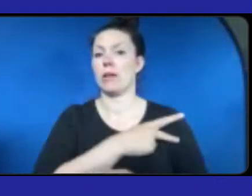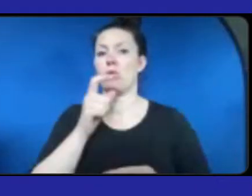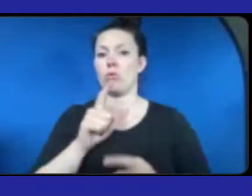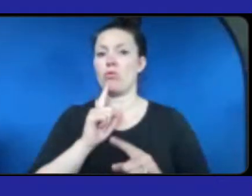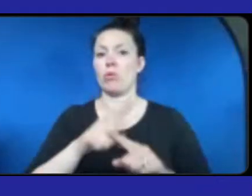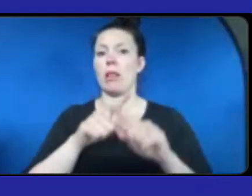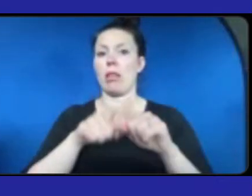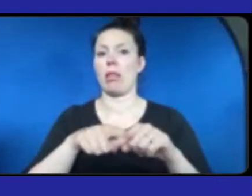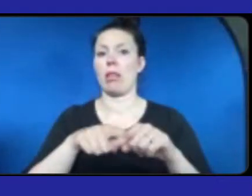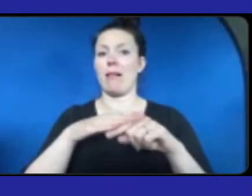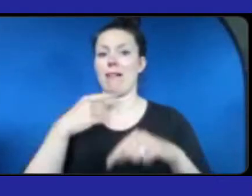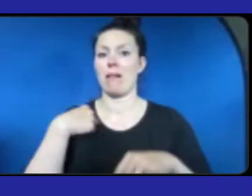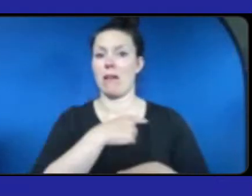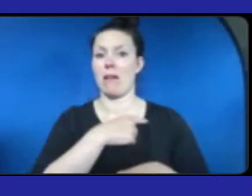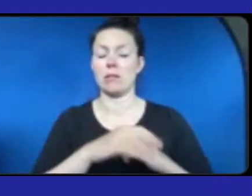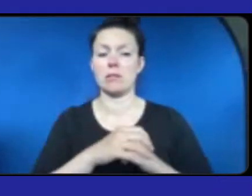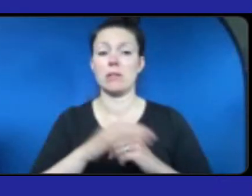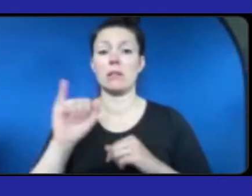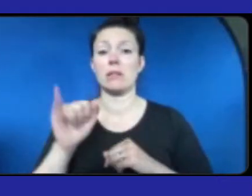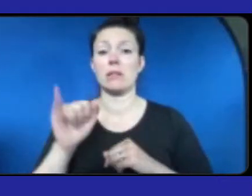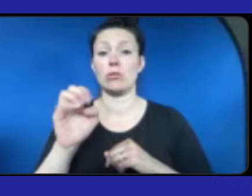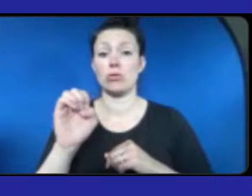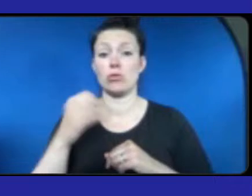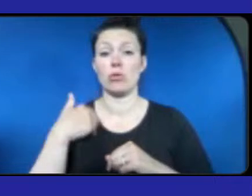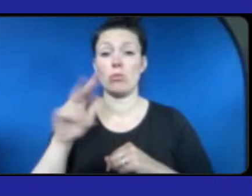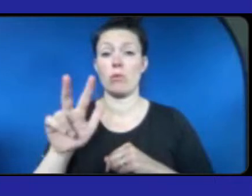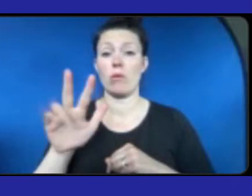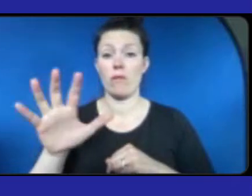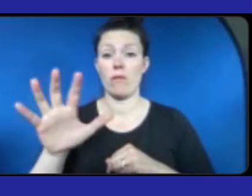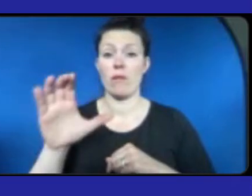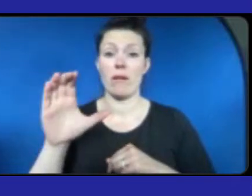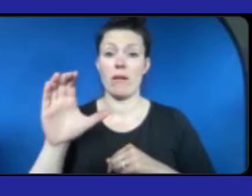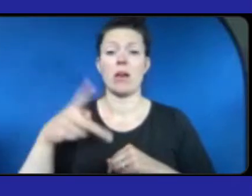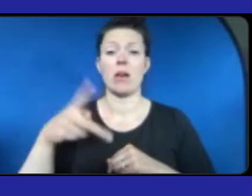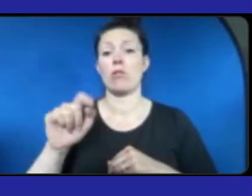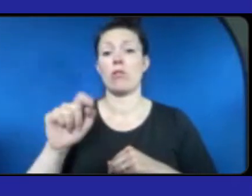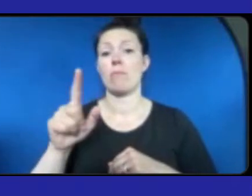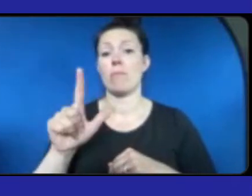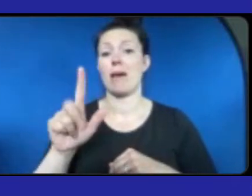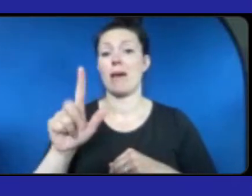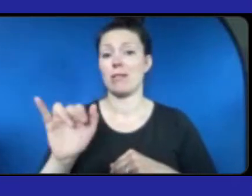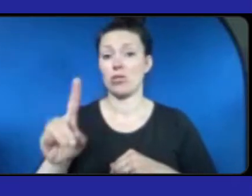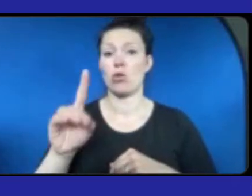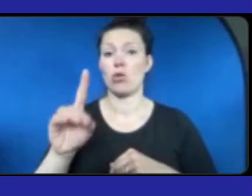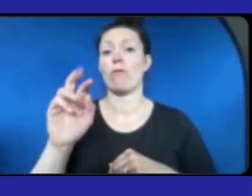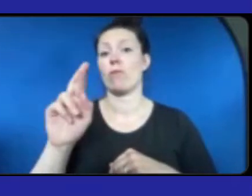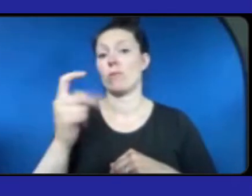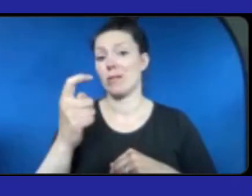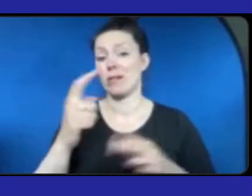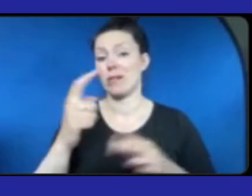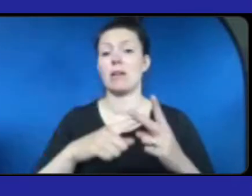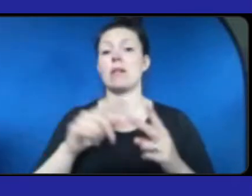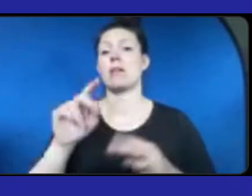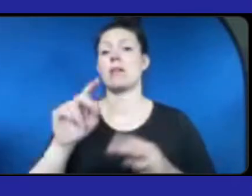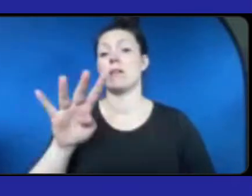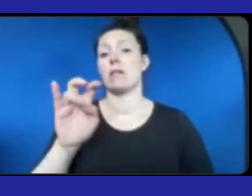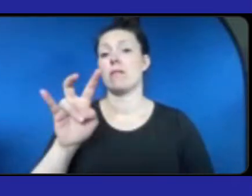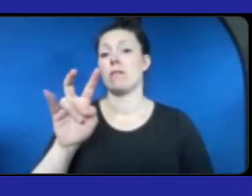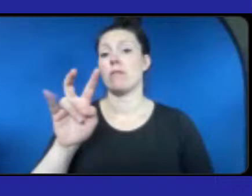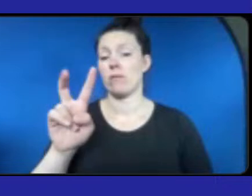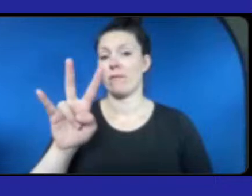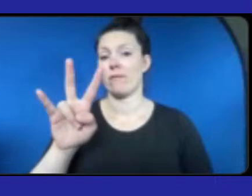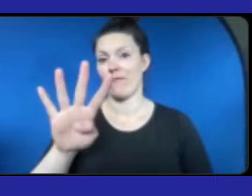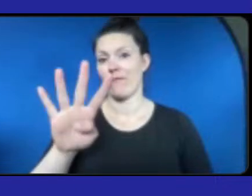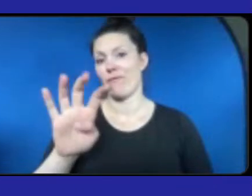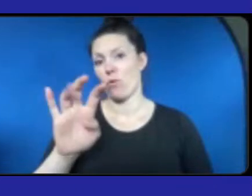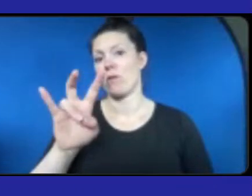heavily. In June, we did 3,500 Paxlovid prescriptions, as well as 474 monoclonal antibody infusions.